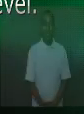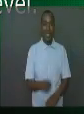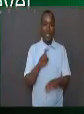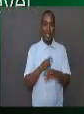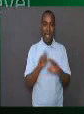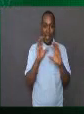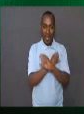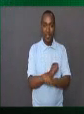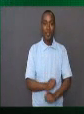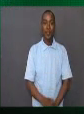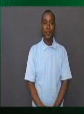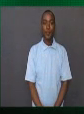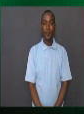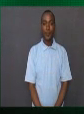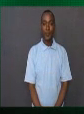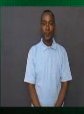Time's up.